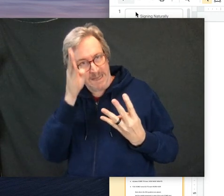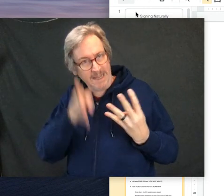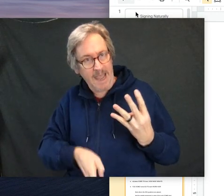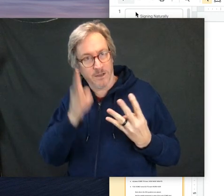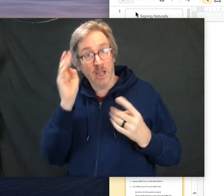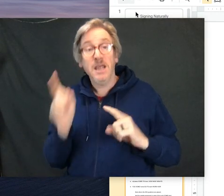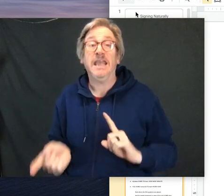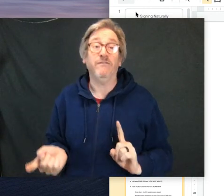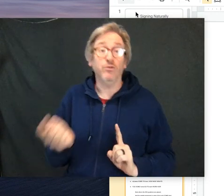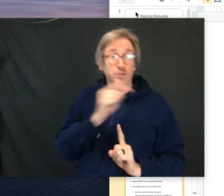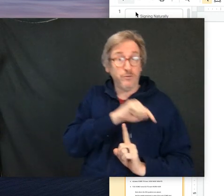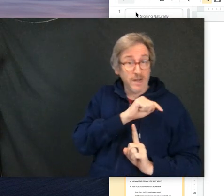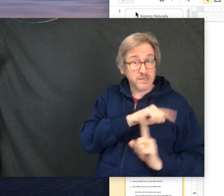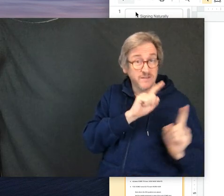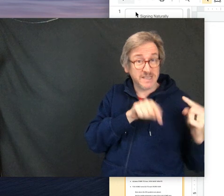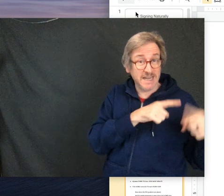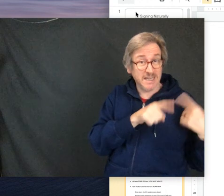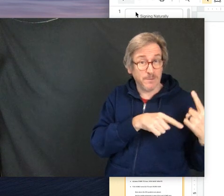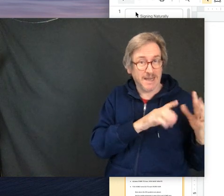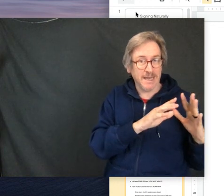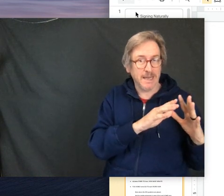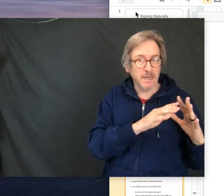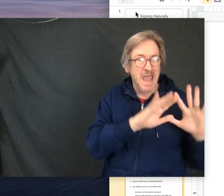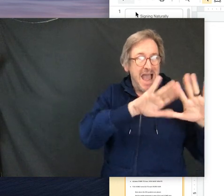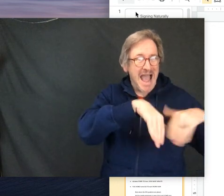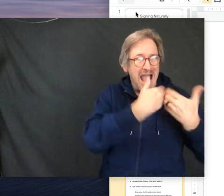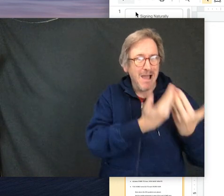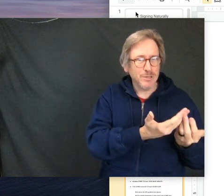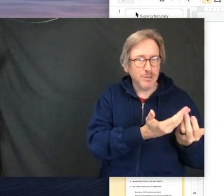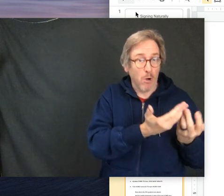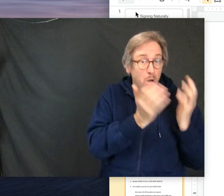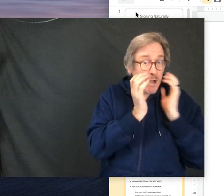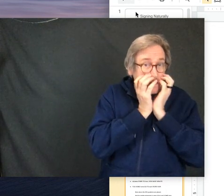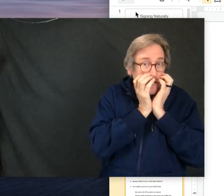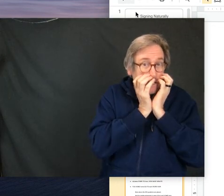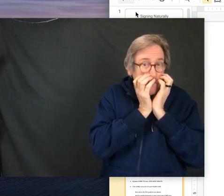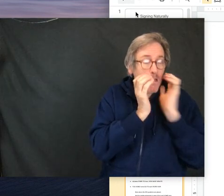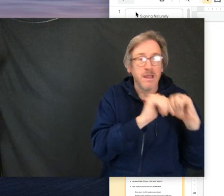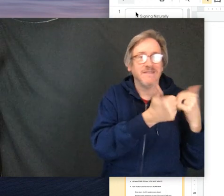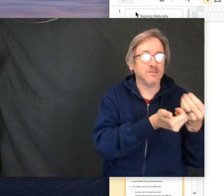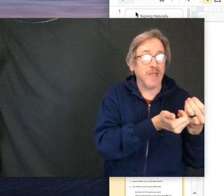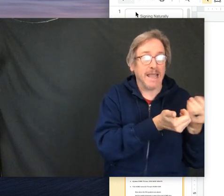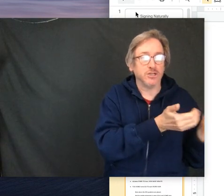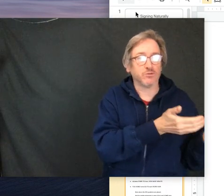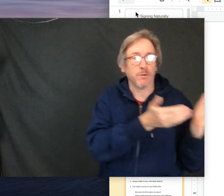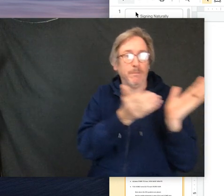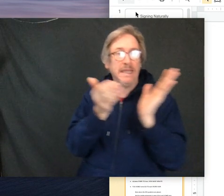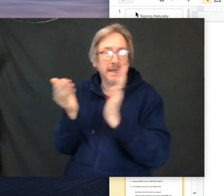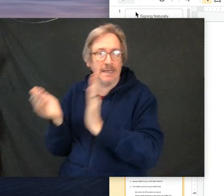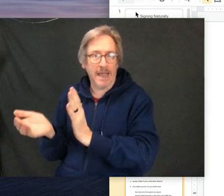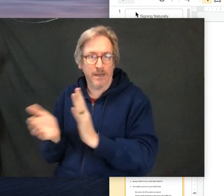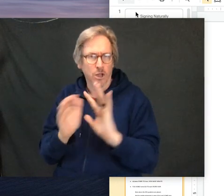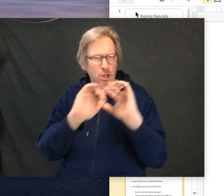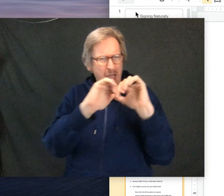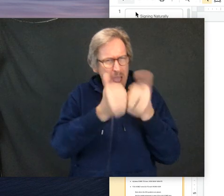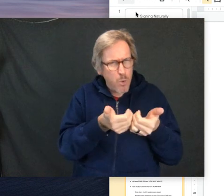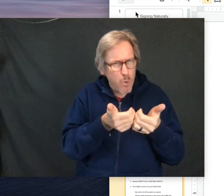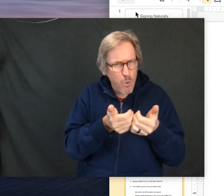right at the end. If you do find yourself signing at the beginning, how do you, I signed it wrong. That's okay. Just repeat at the